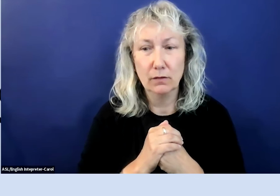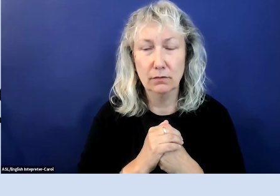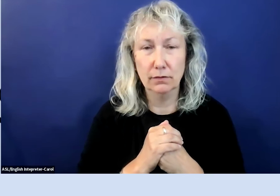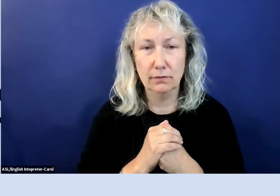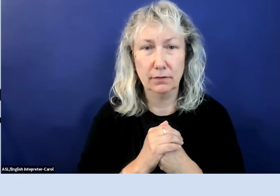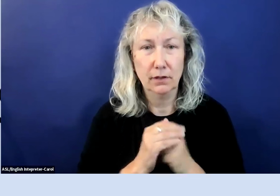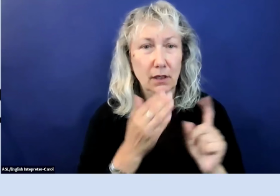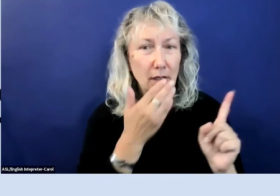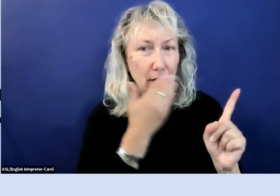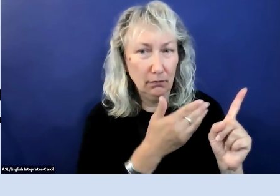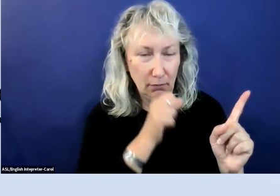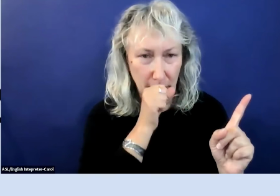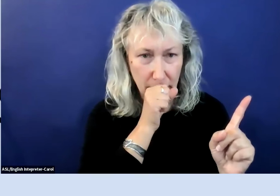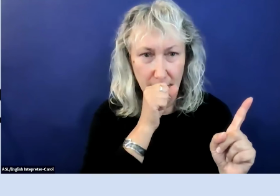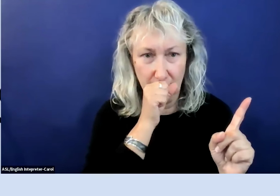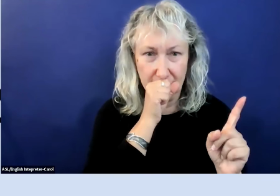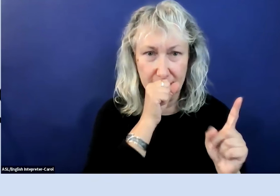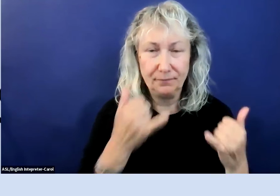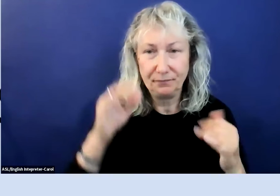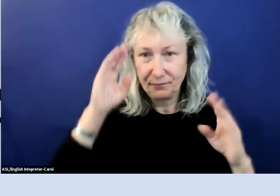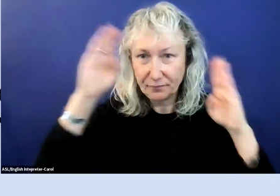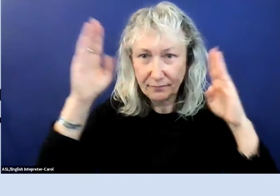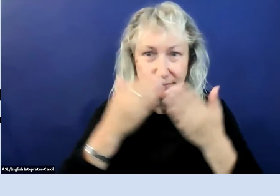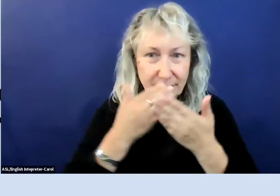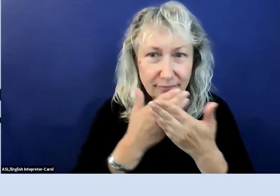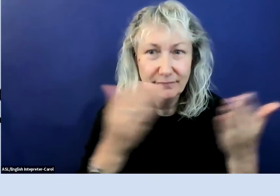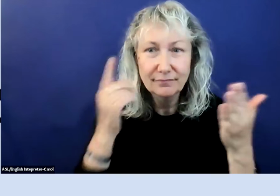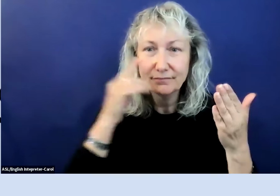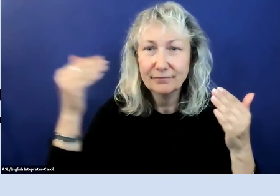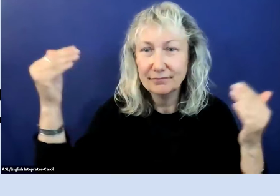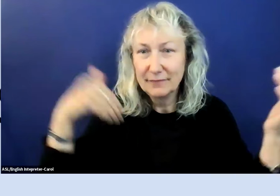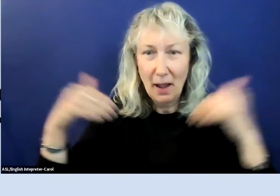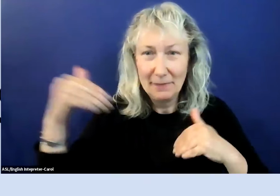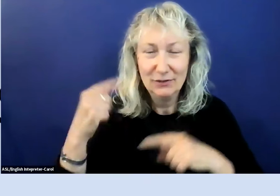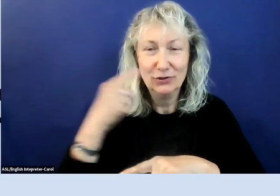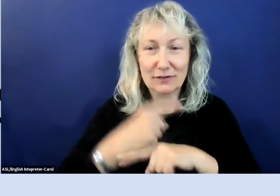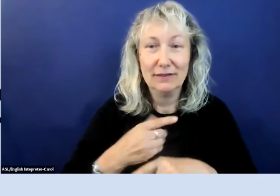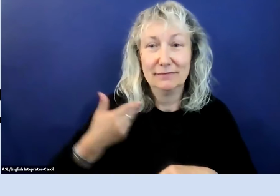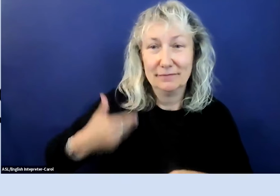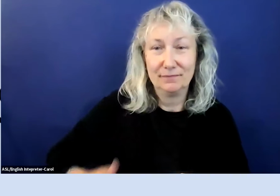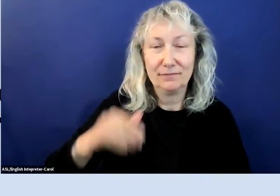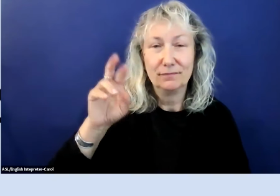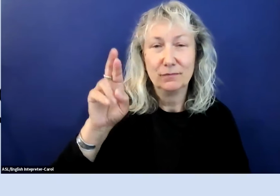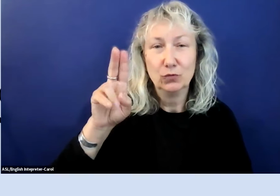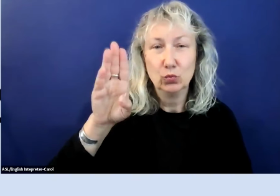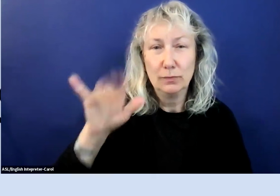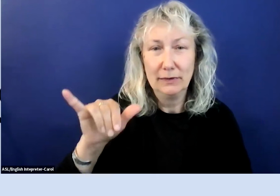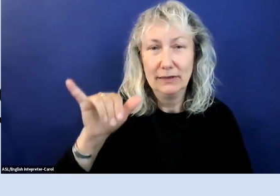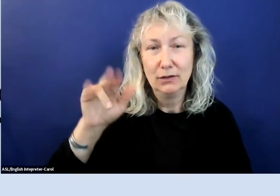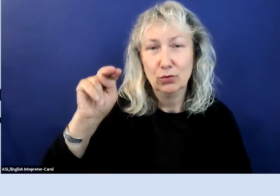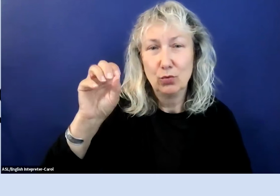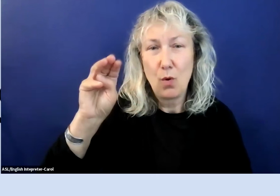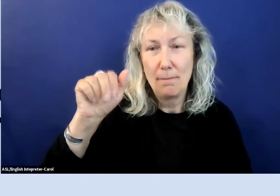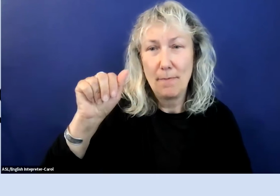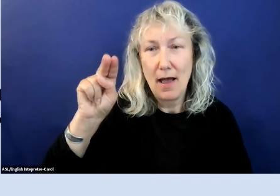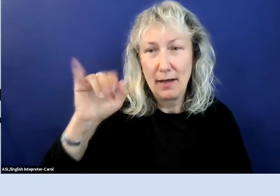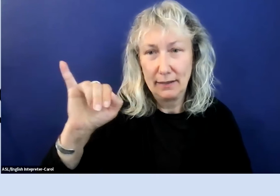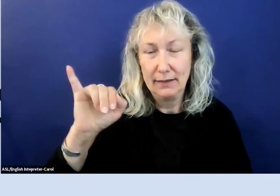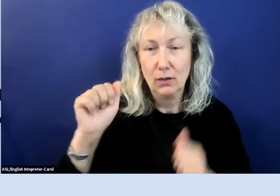Thank you again, Christy, and I want to thank everyone for joining in. My name is Ruby Nomani, and I am with Living